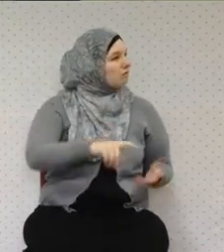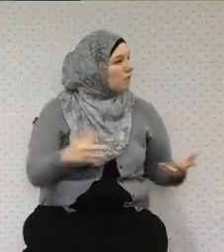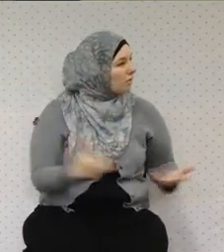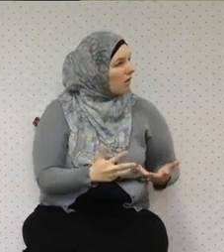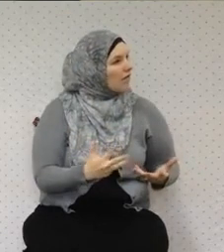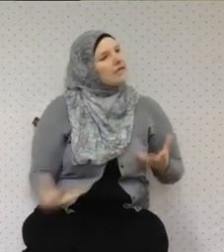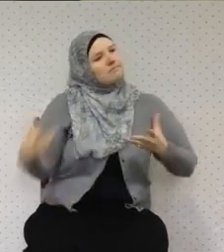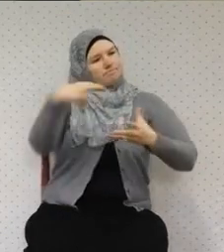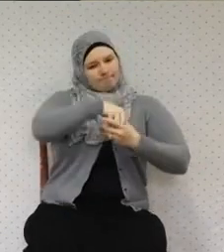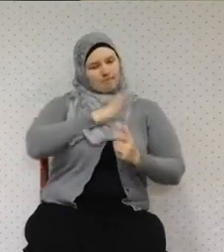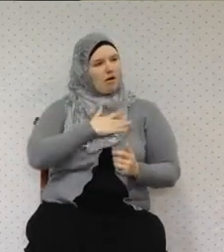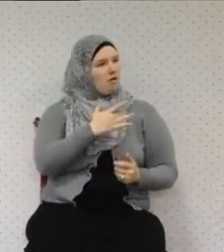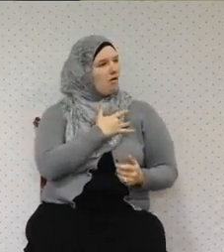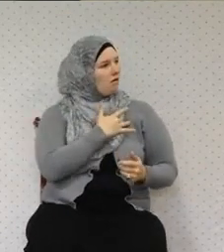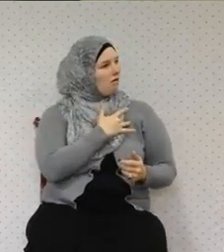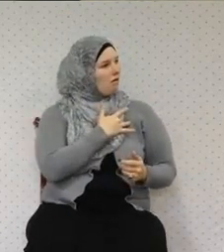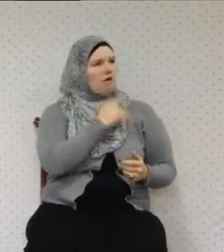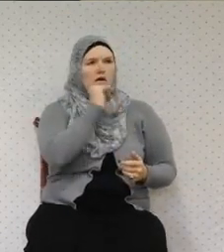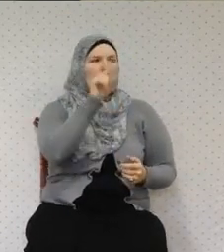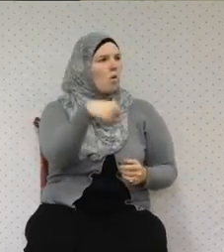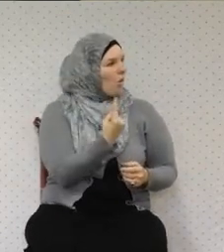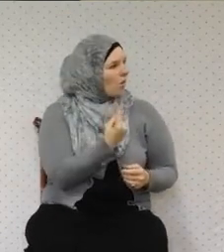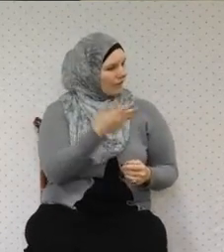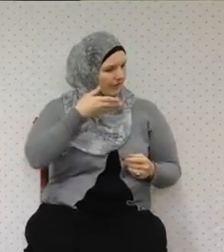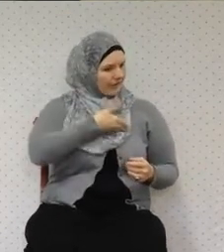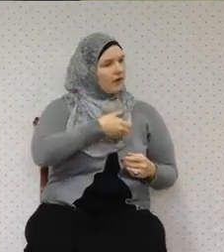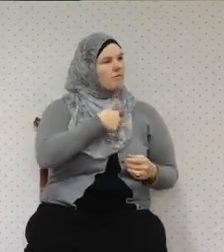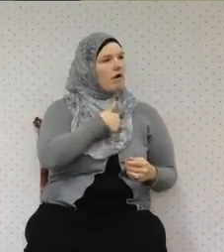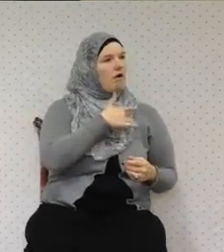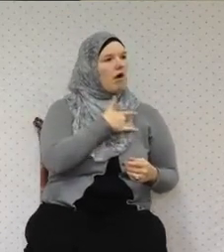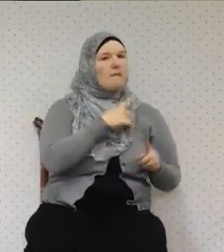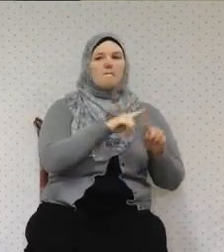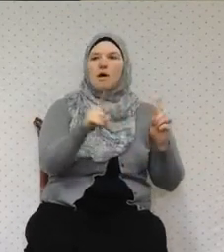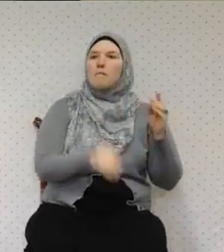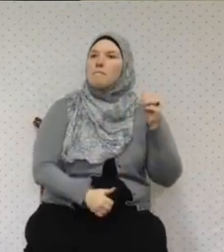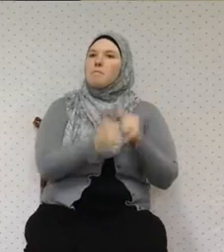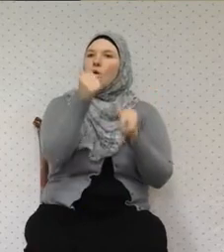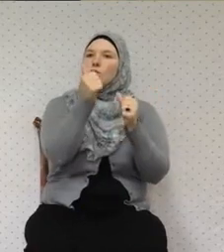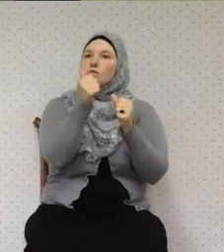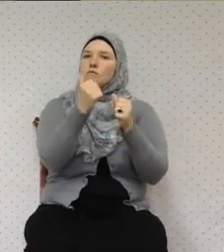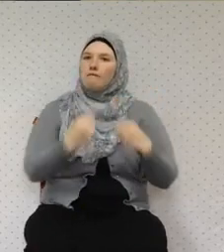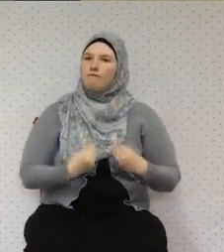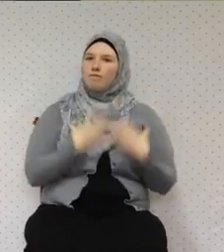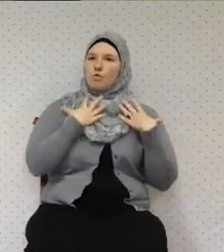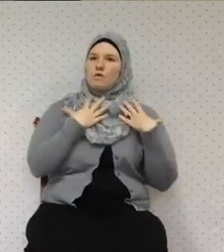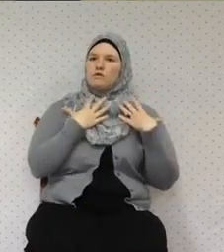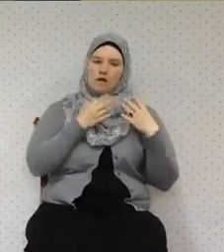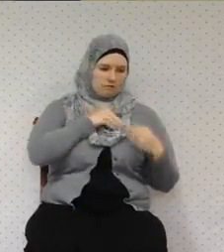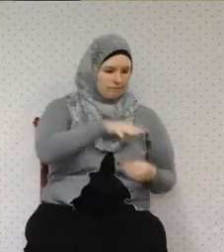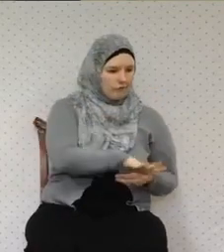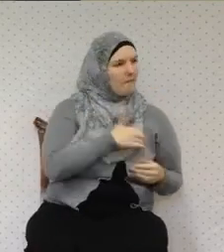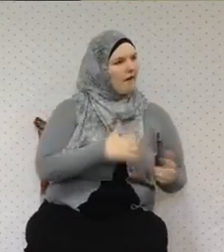be in our heart, not only present, but the most influential presence in our